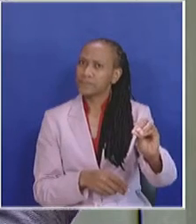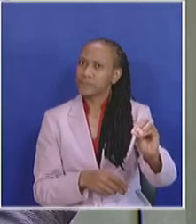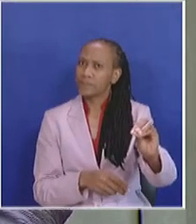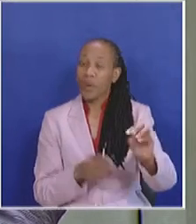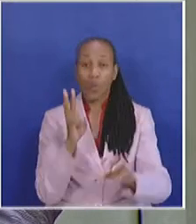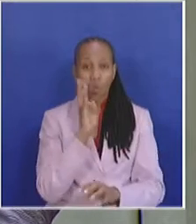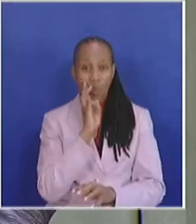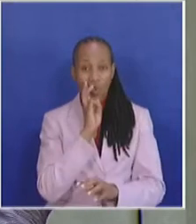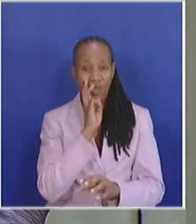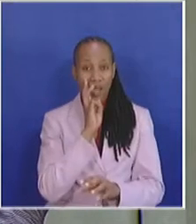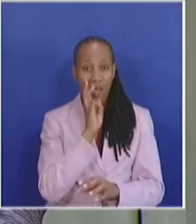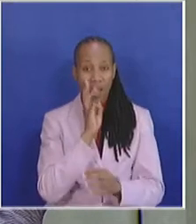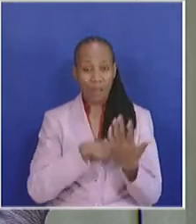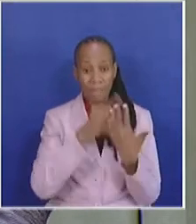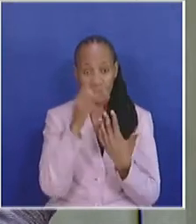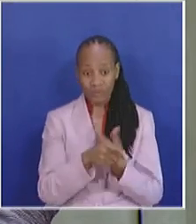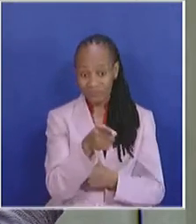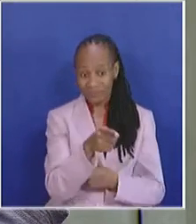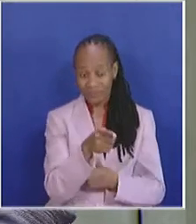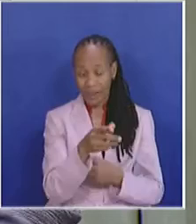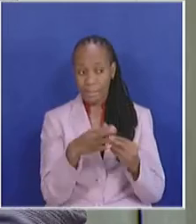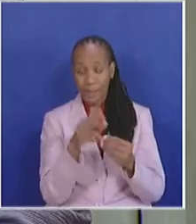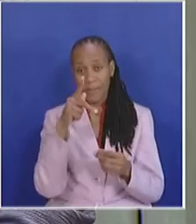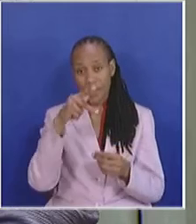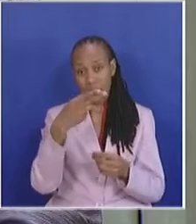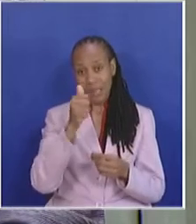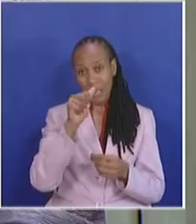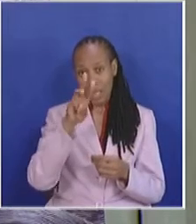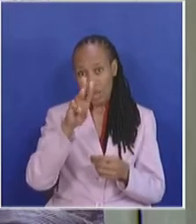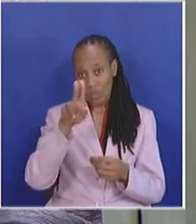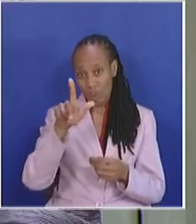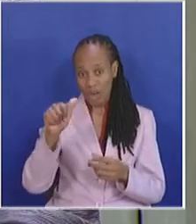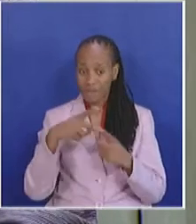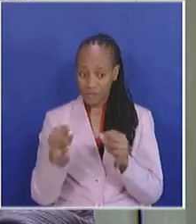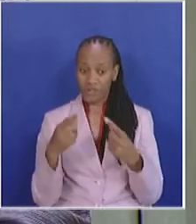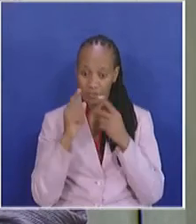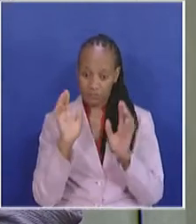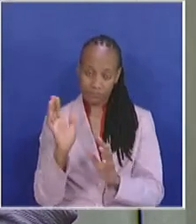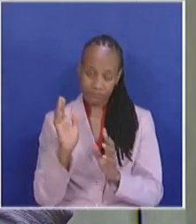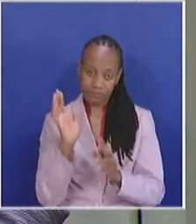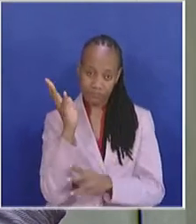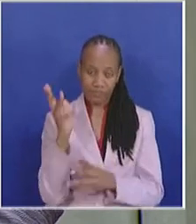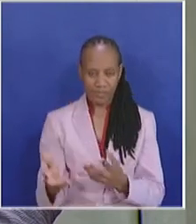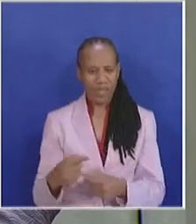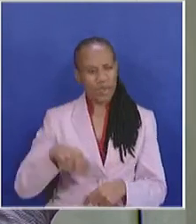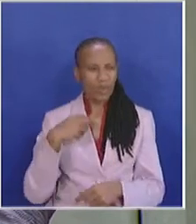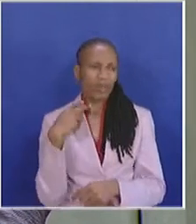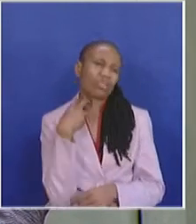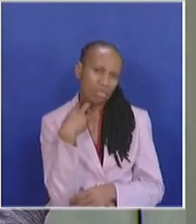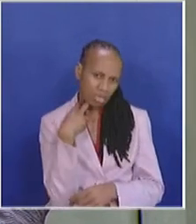Water. Honorable Kaula has mentioned it. We were very much disappointed as the